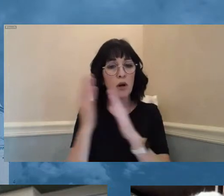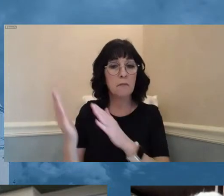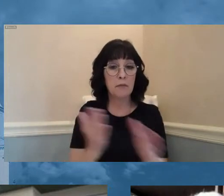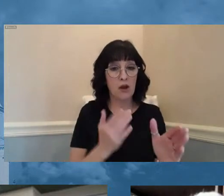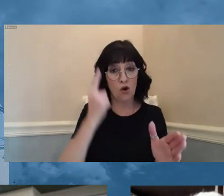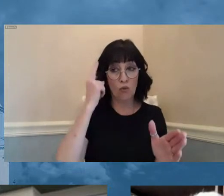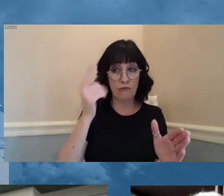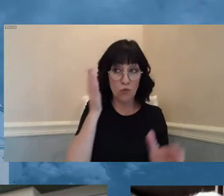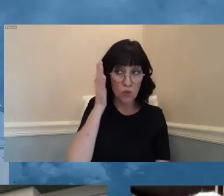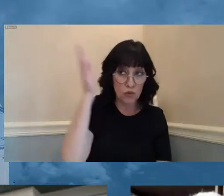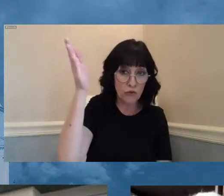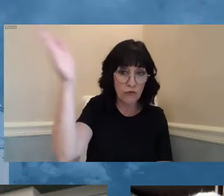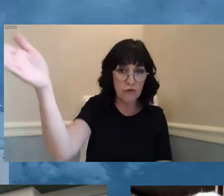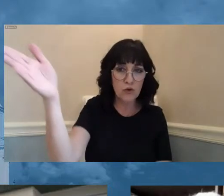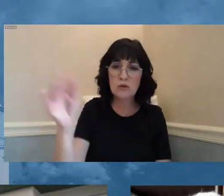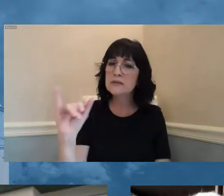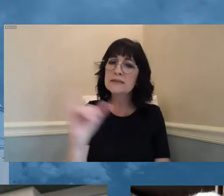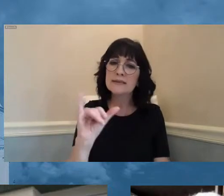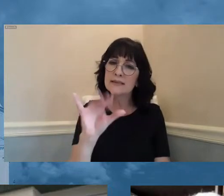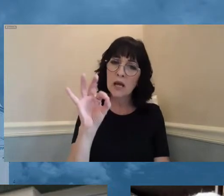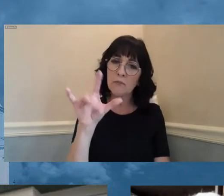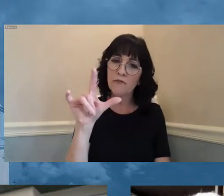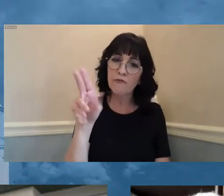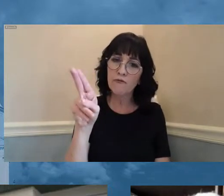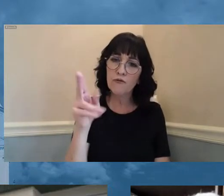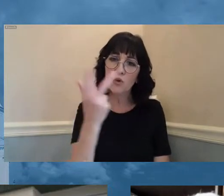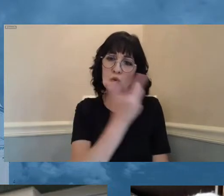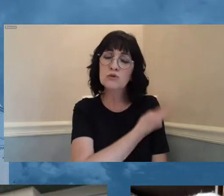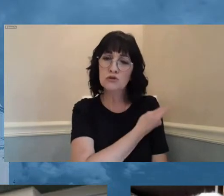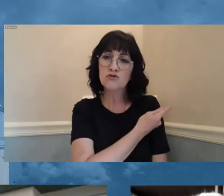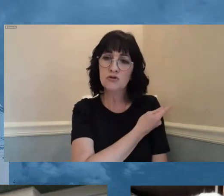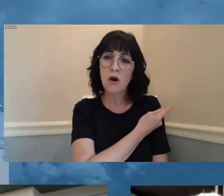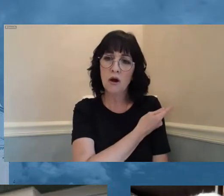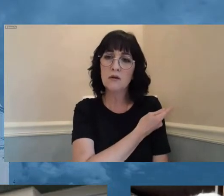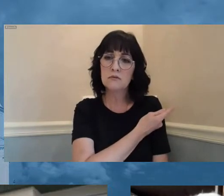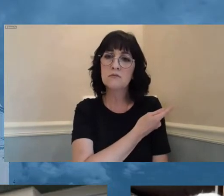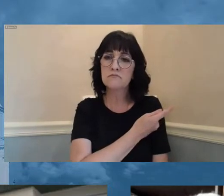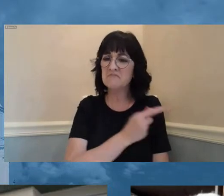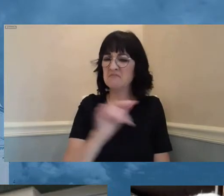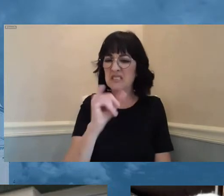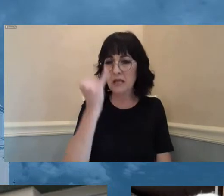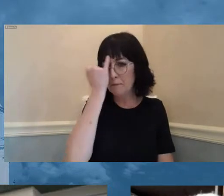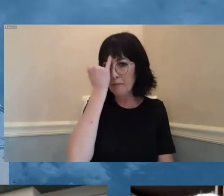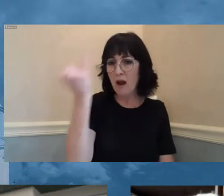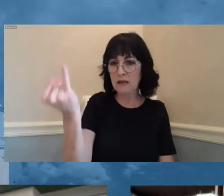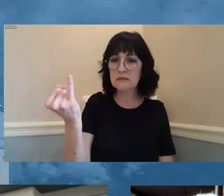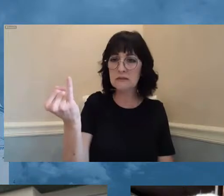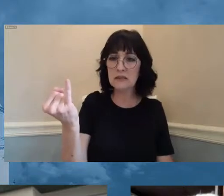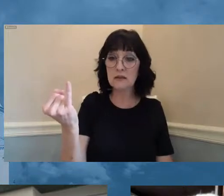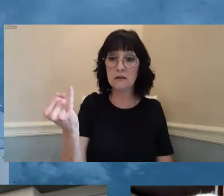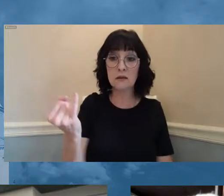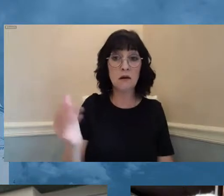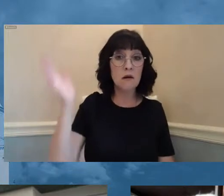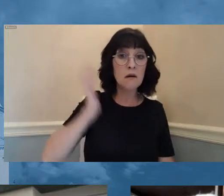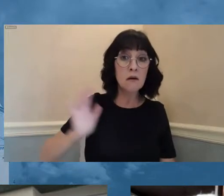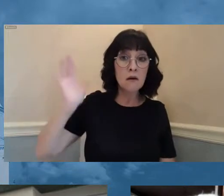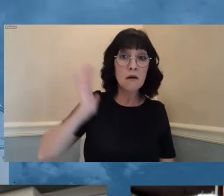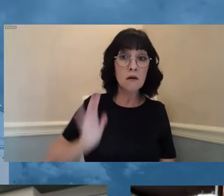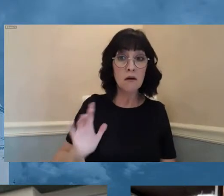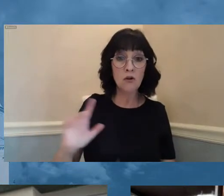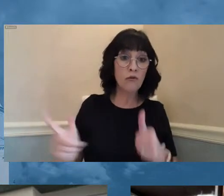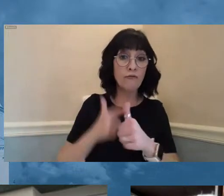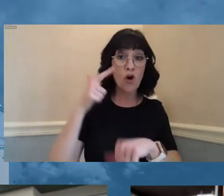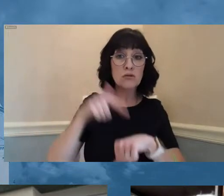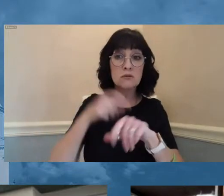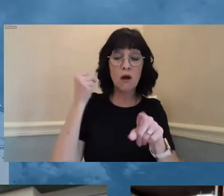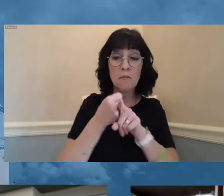need be, just like we do with the flu shot. And it'll be more like that system that's based primarily